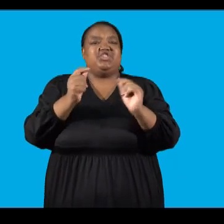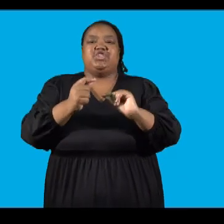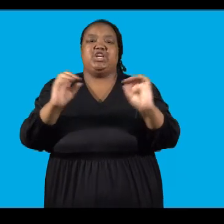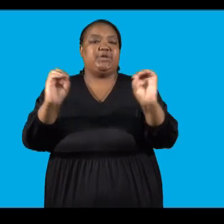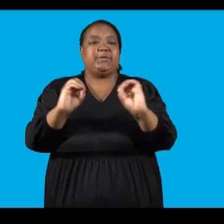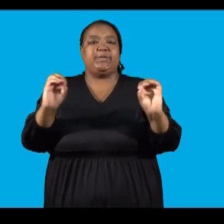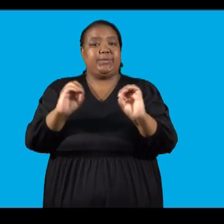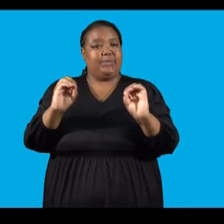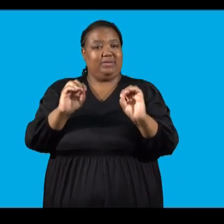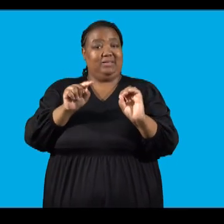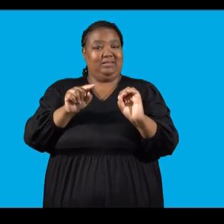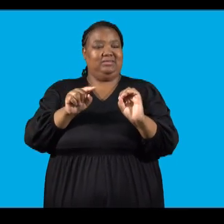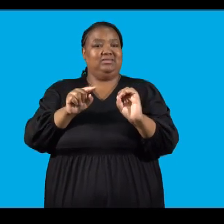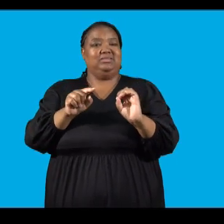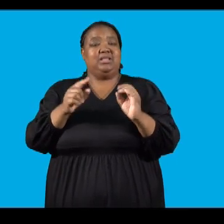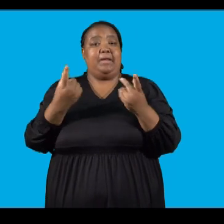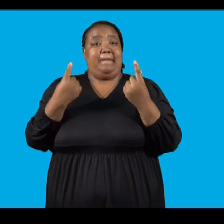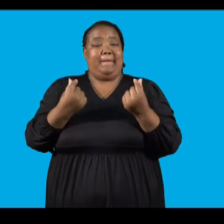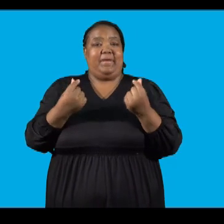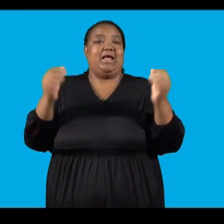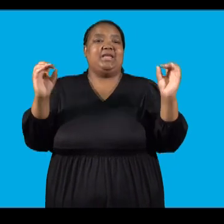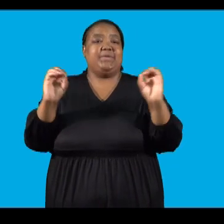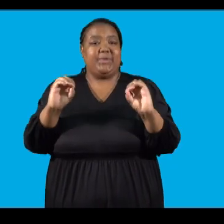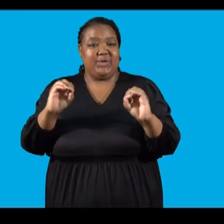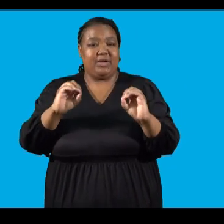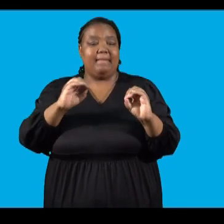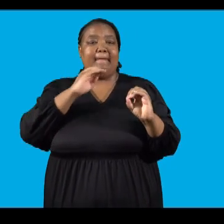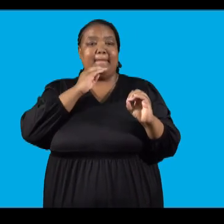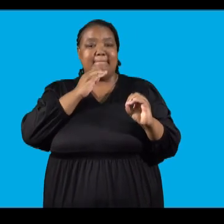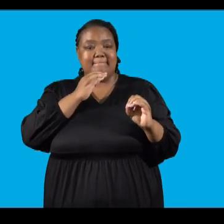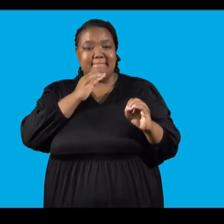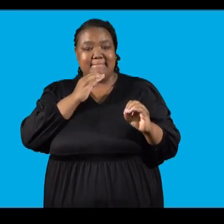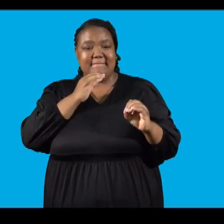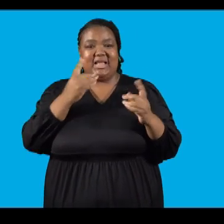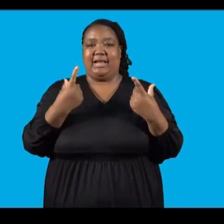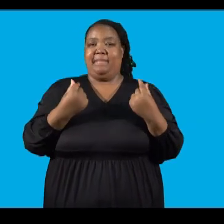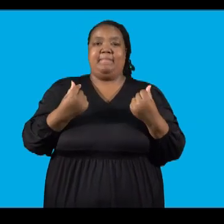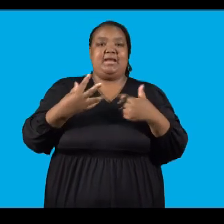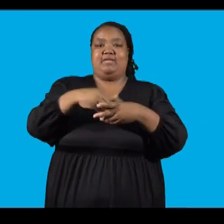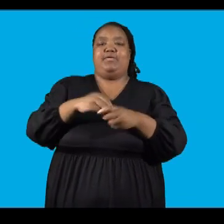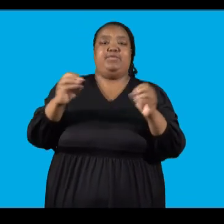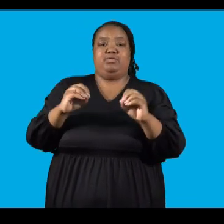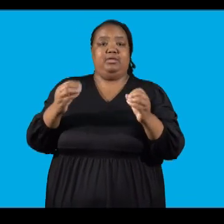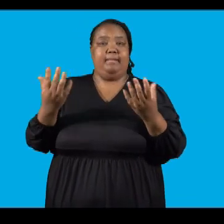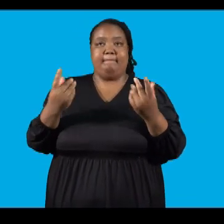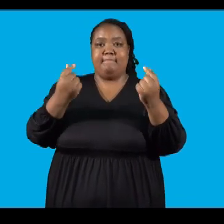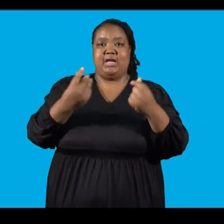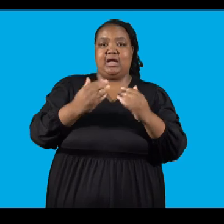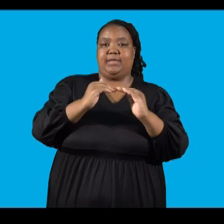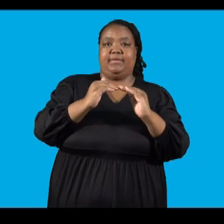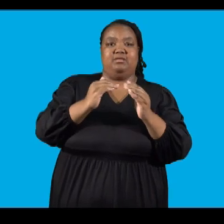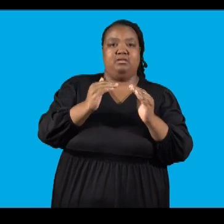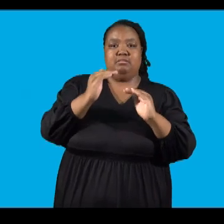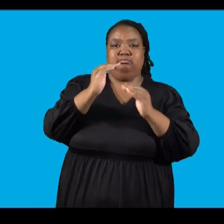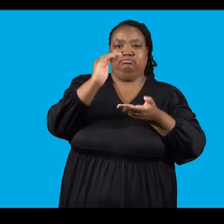So without changing prices, that's what makes it non-price. So without reducing your